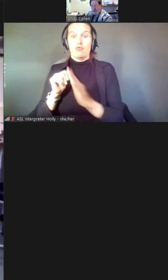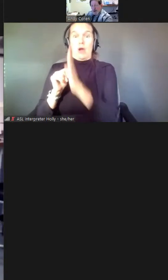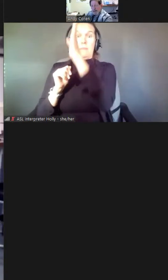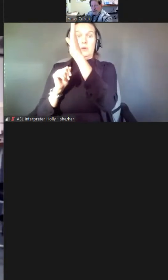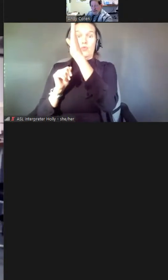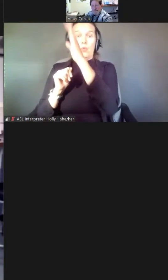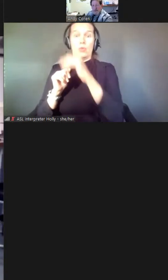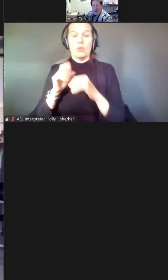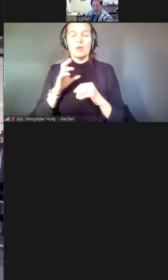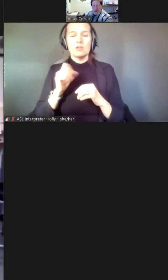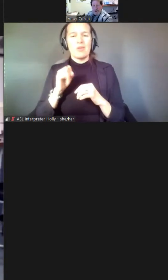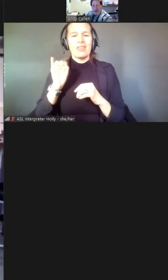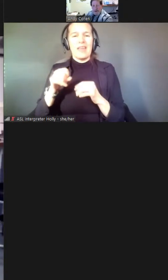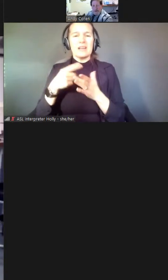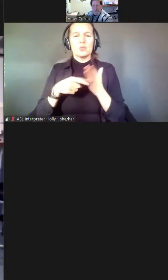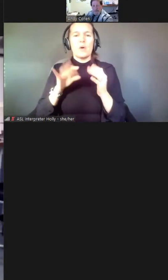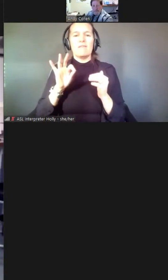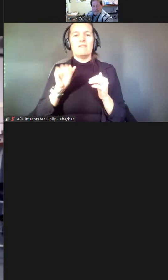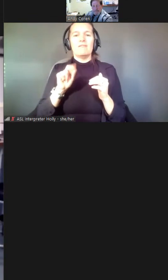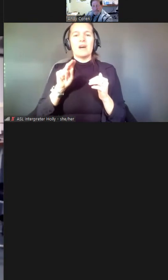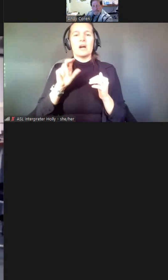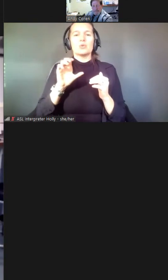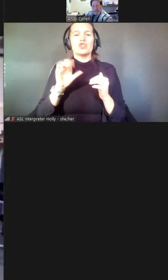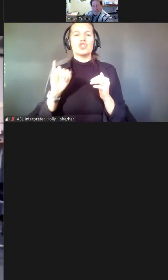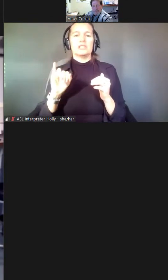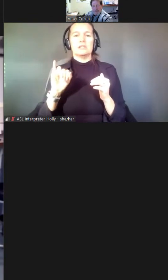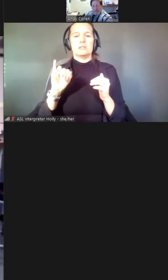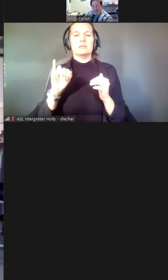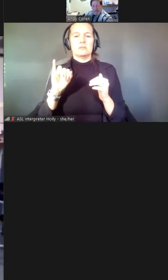that's more what he's referring to.